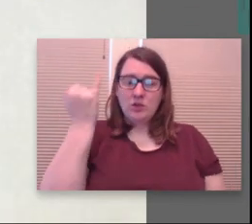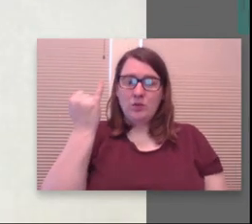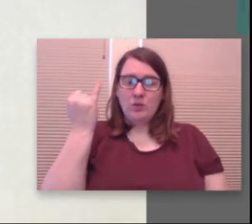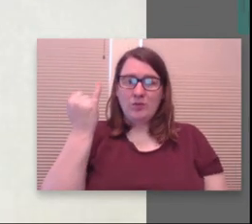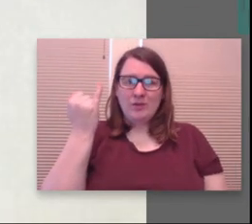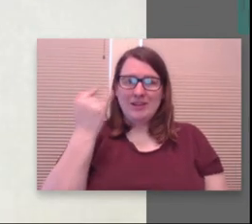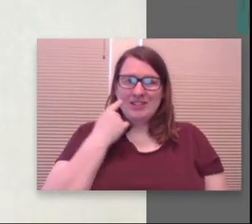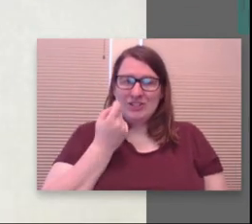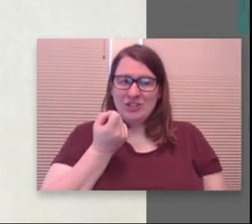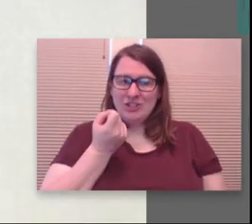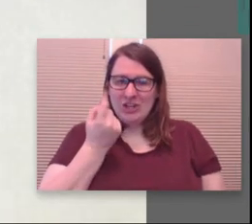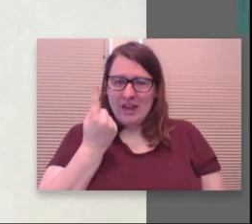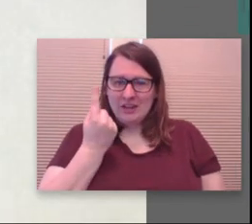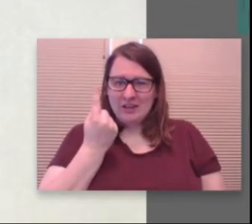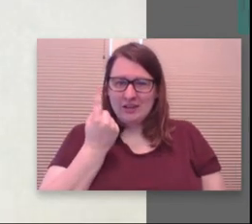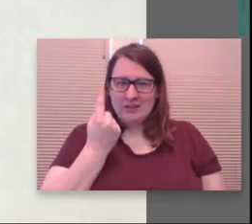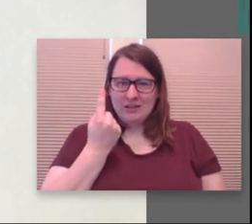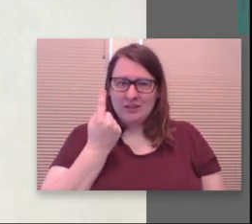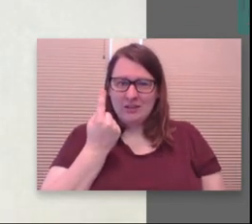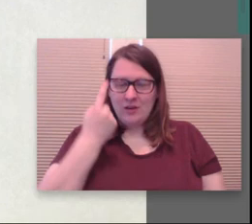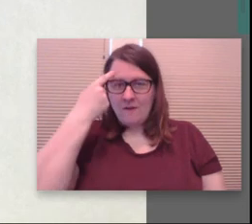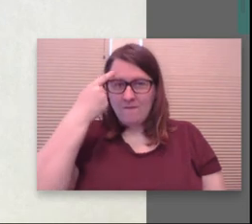So to check